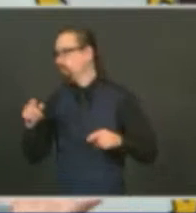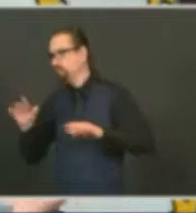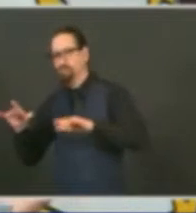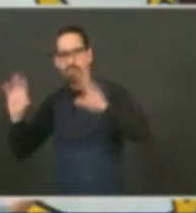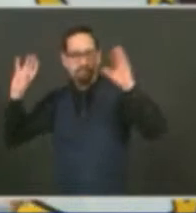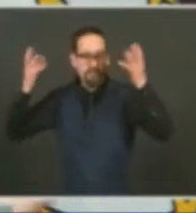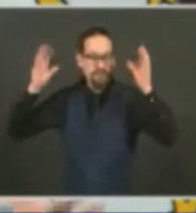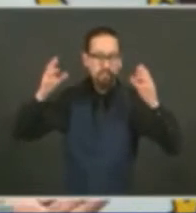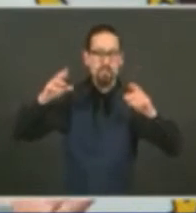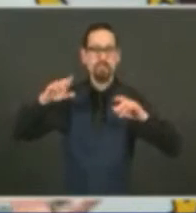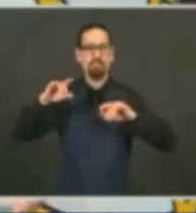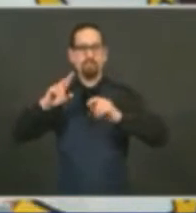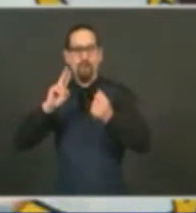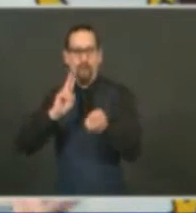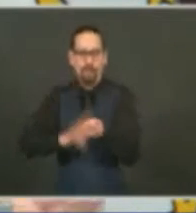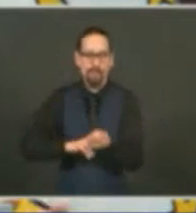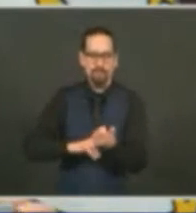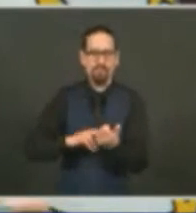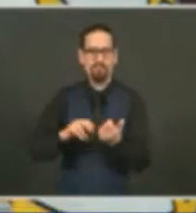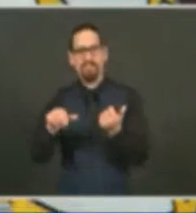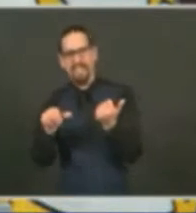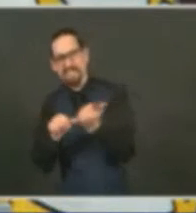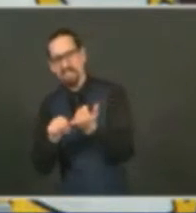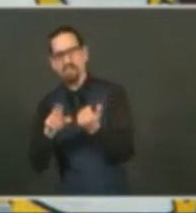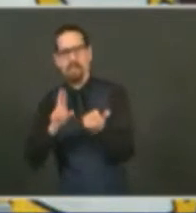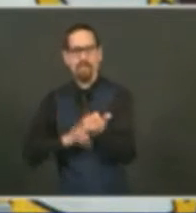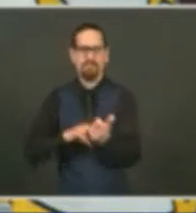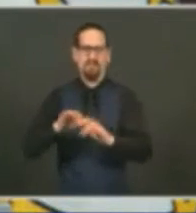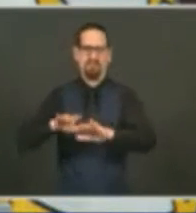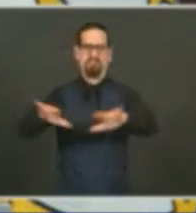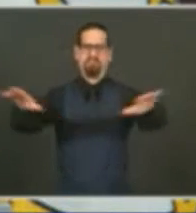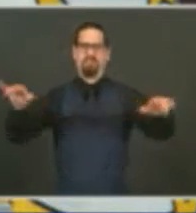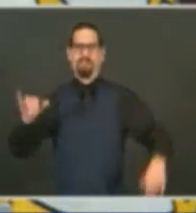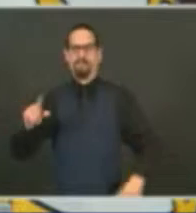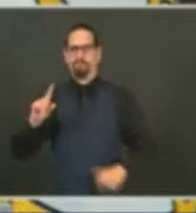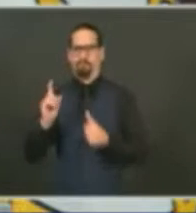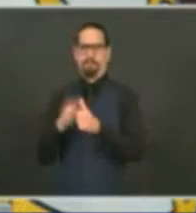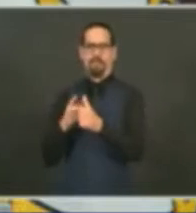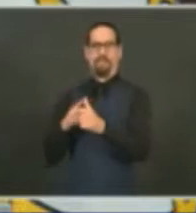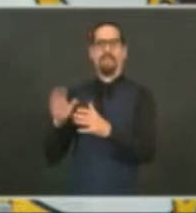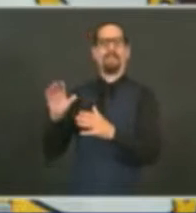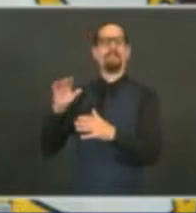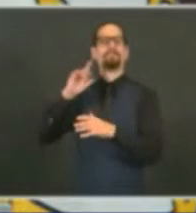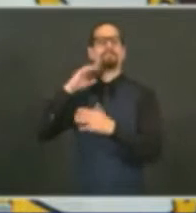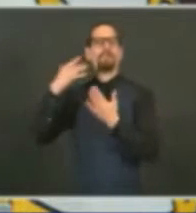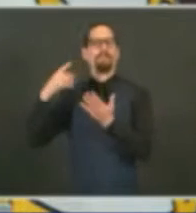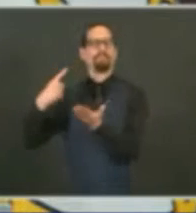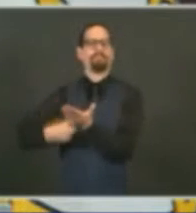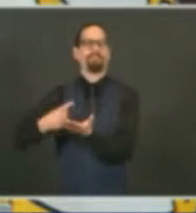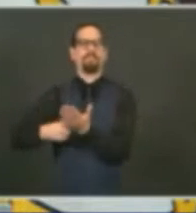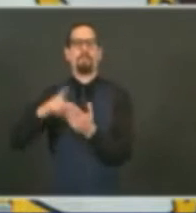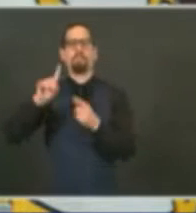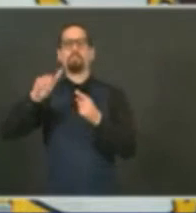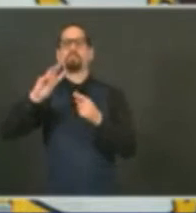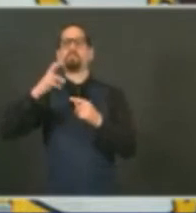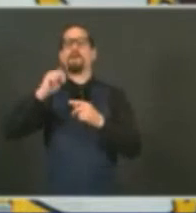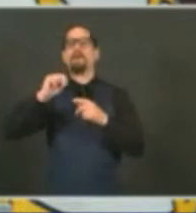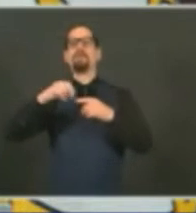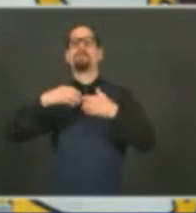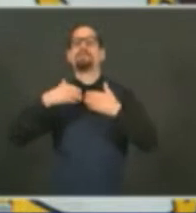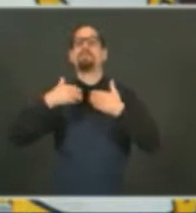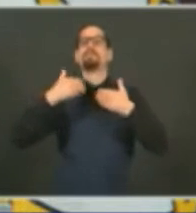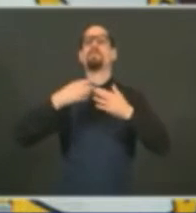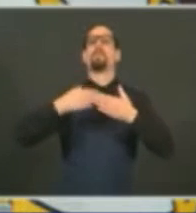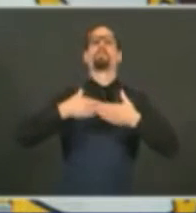plan, it's publicly available on the Department of Health's website, and we're consulting daily with the CDC and reviewing the